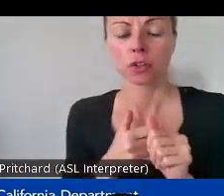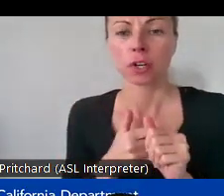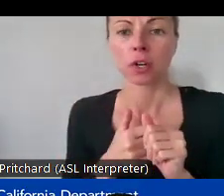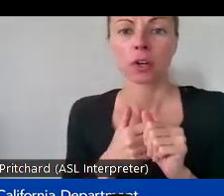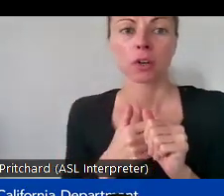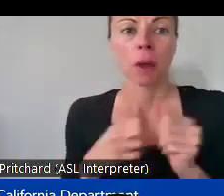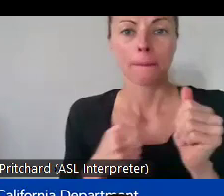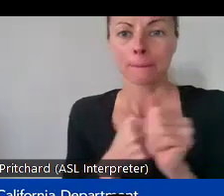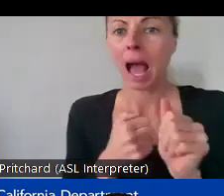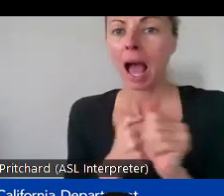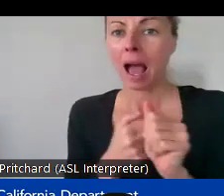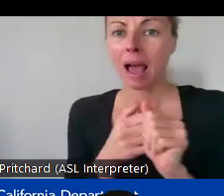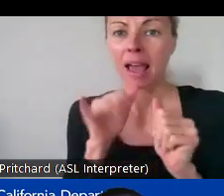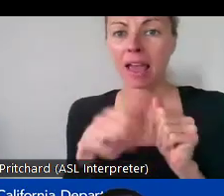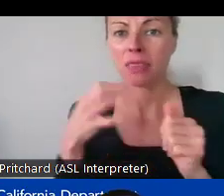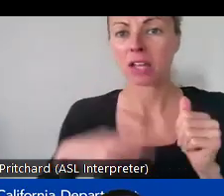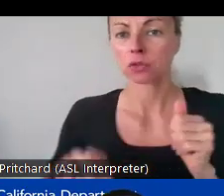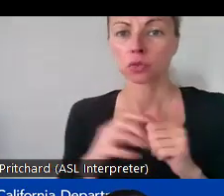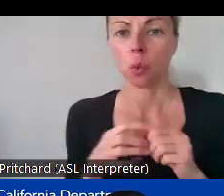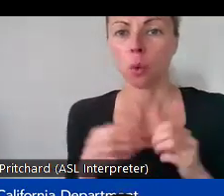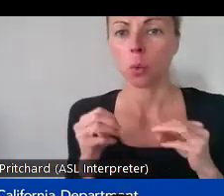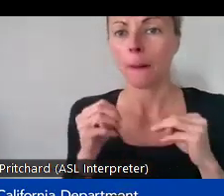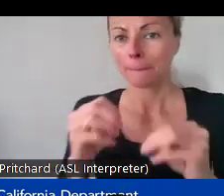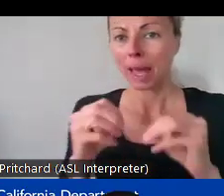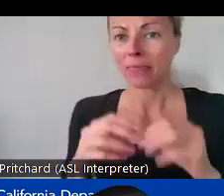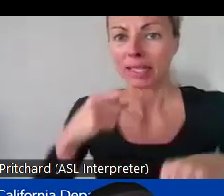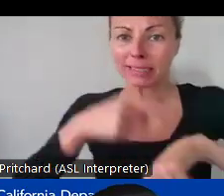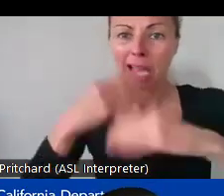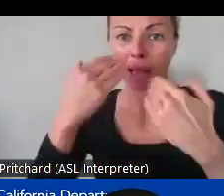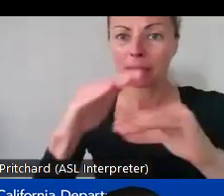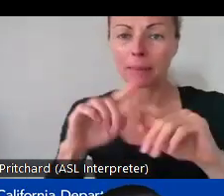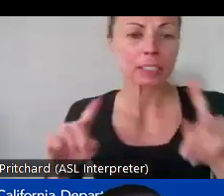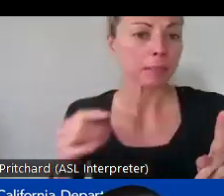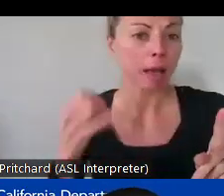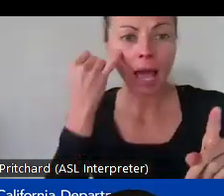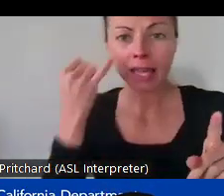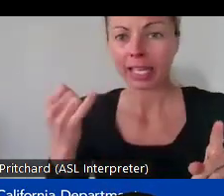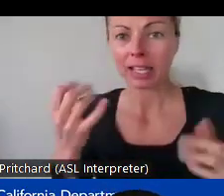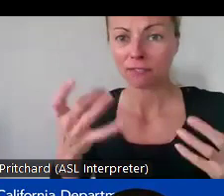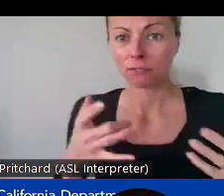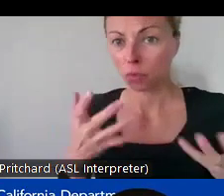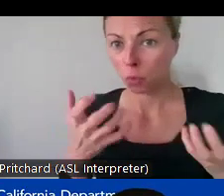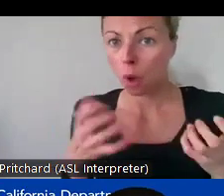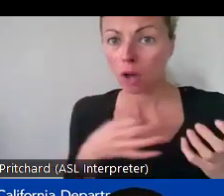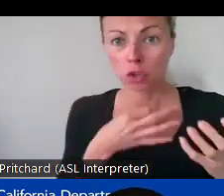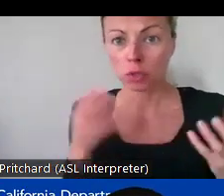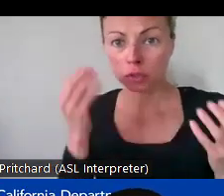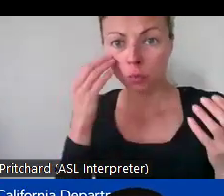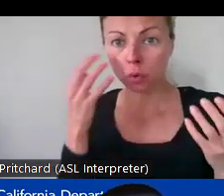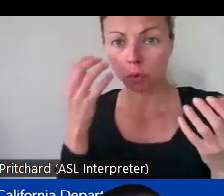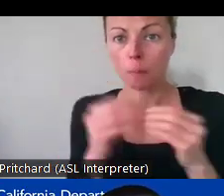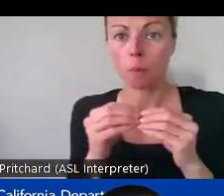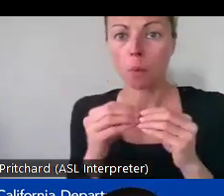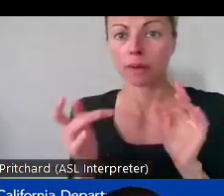of methodology today due to time constraints, but if anyone's interested, please feel free to actually reach out to me. So this index includes